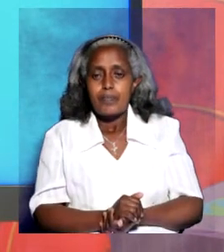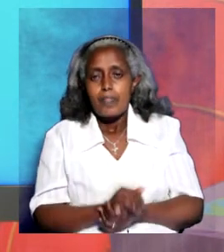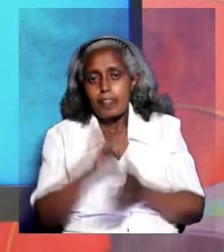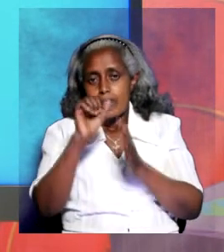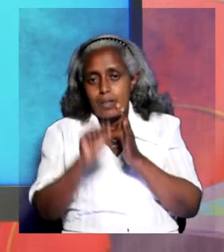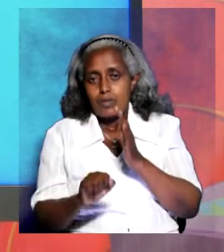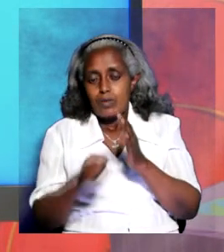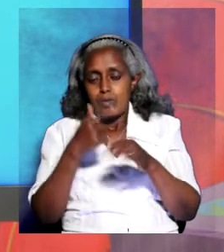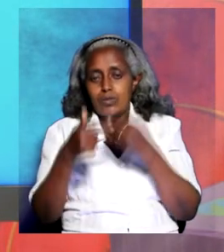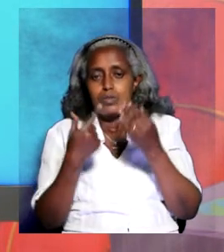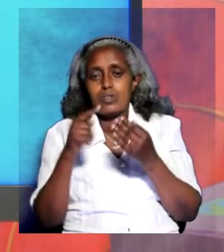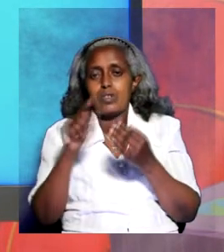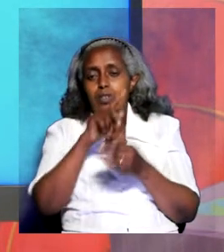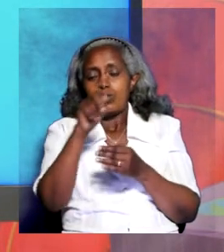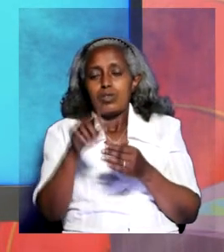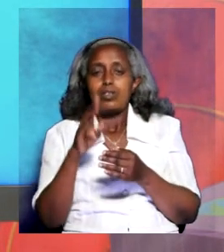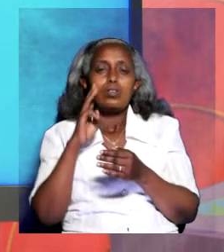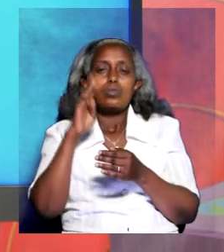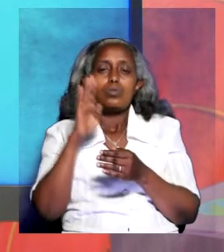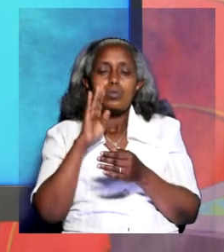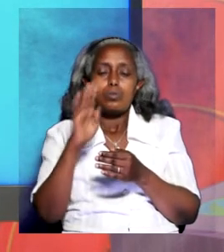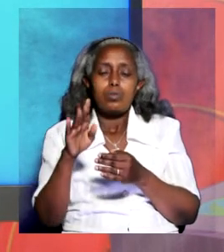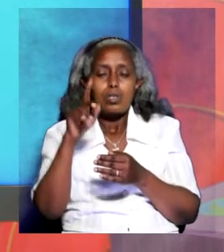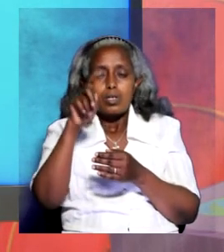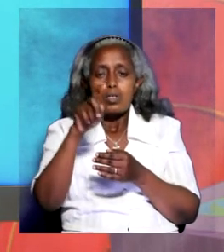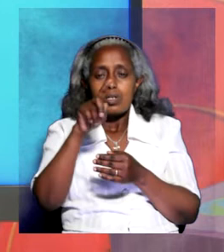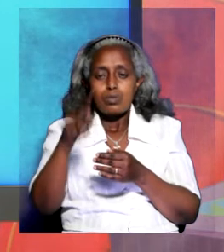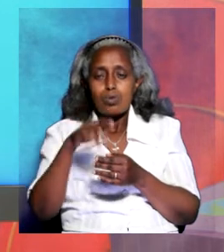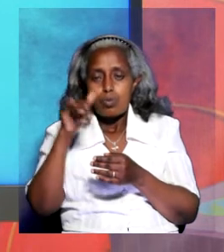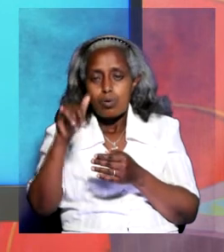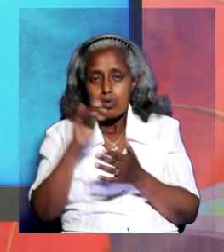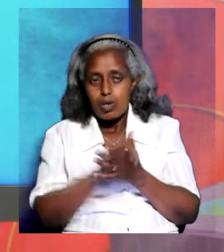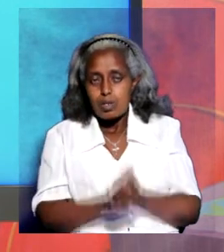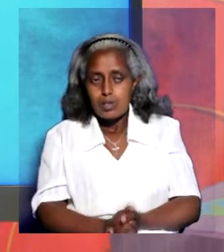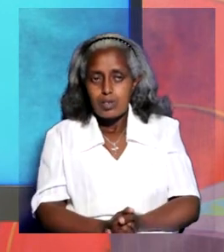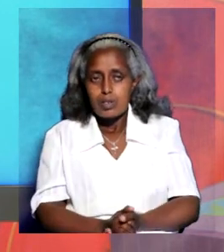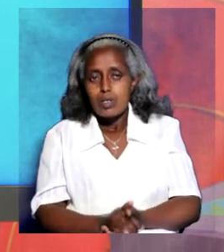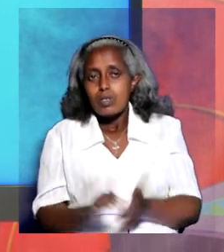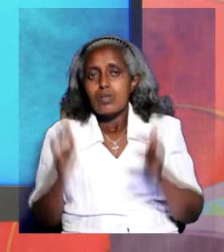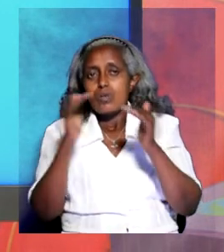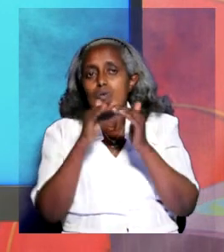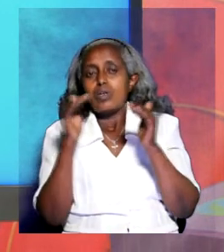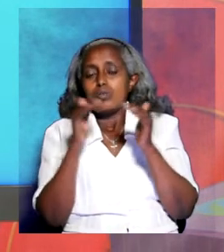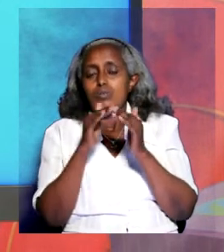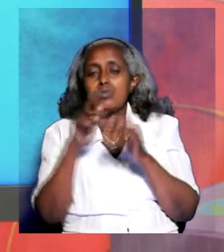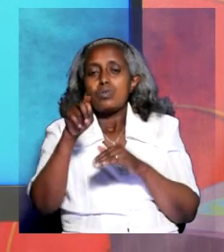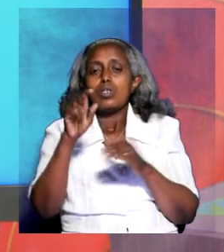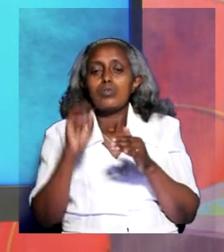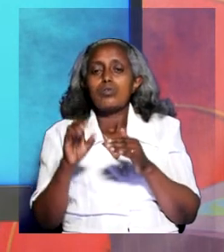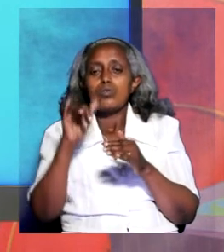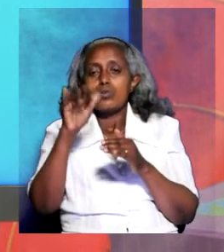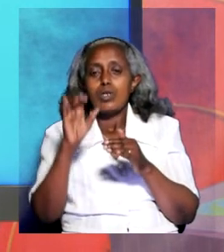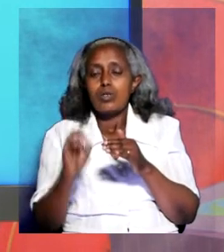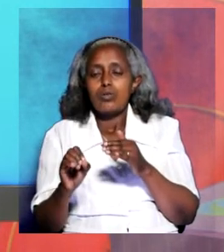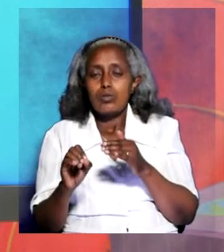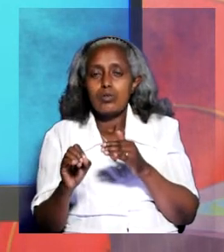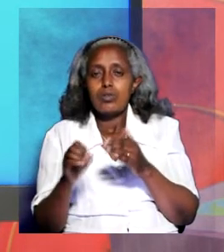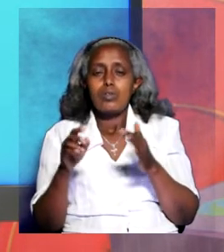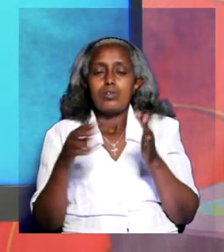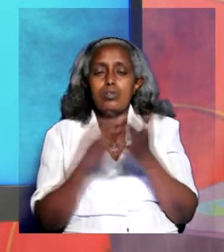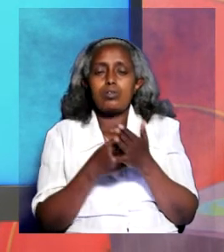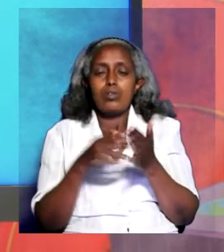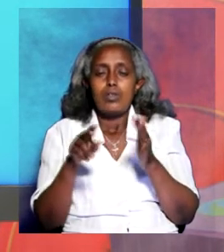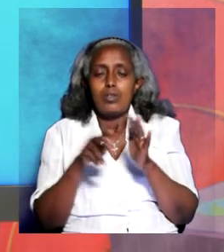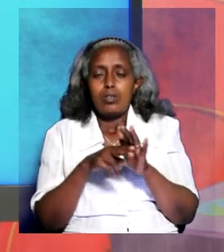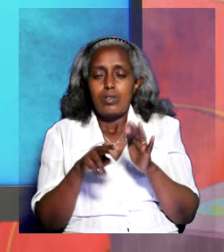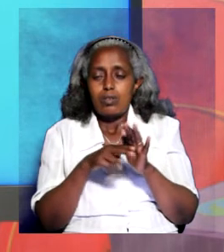So the equation will be x comma y is equal to x naught y naught, it is negative